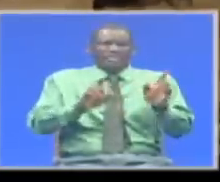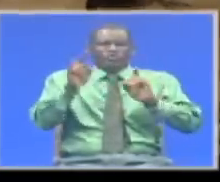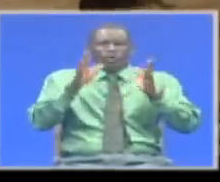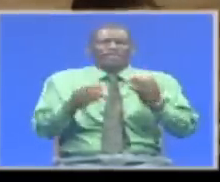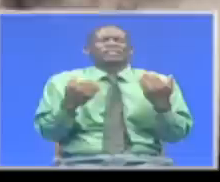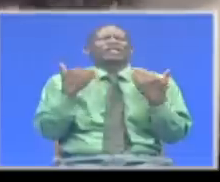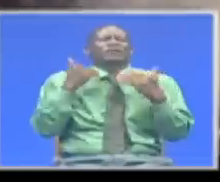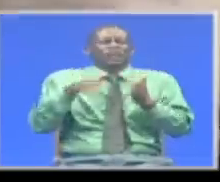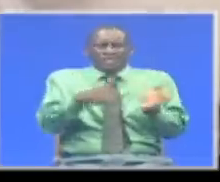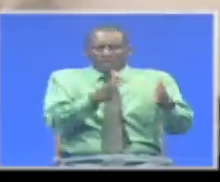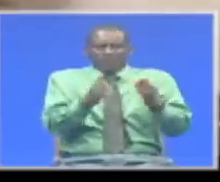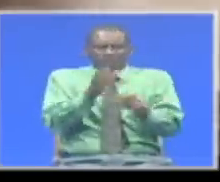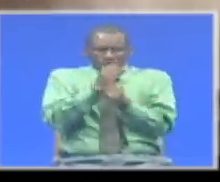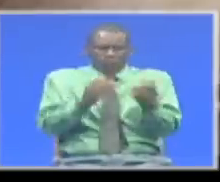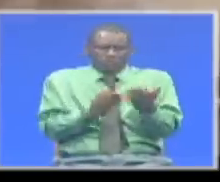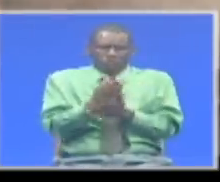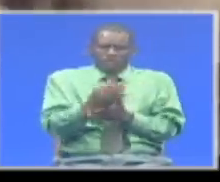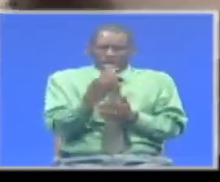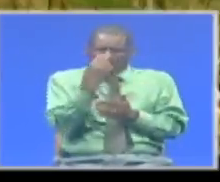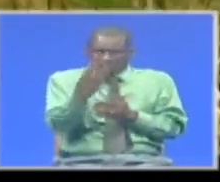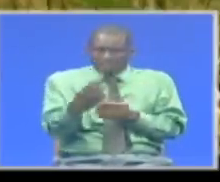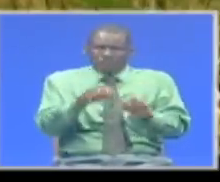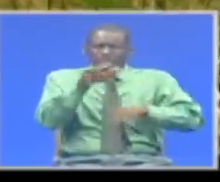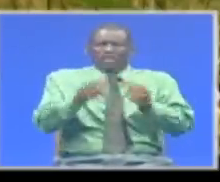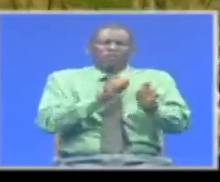mbili ili make sure ameona tu ikivuka.